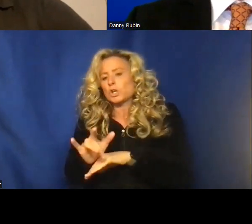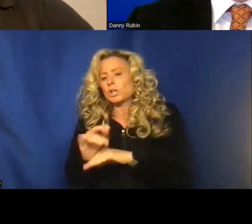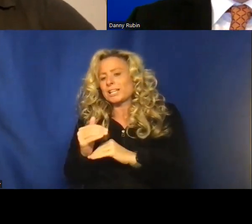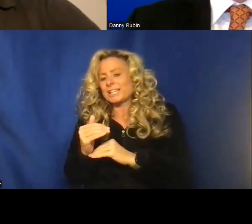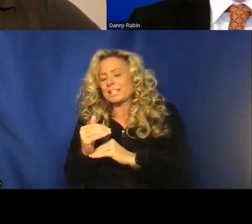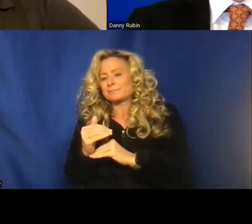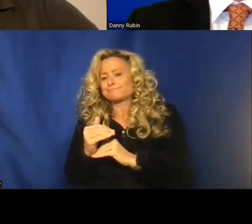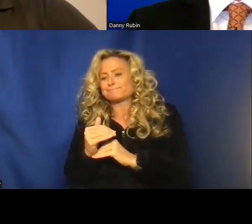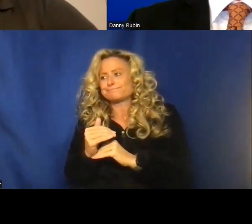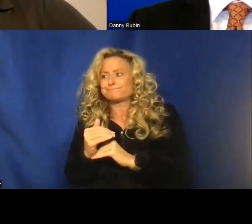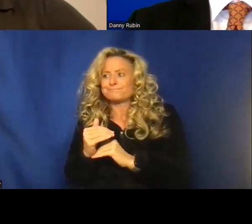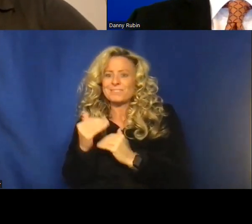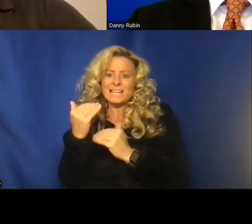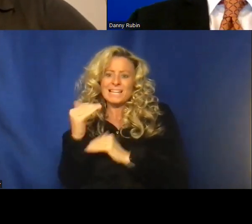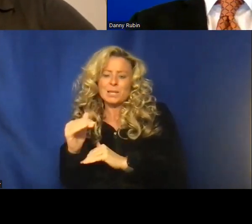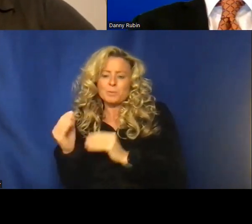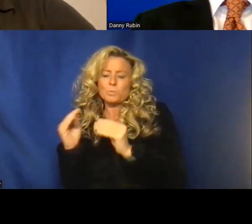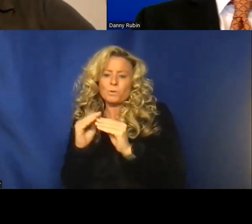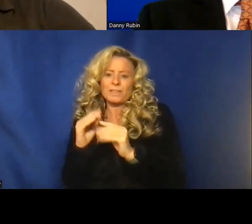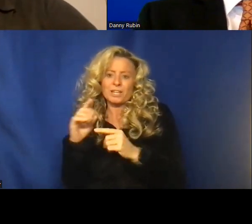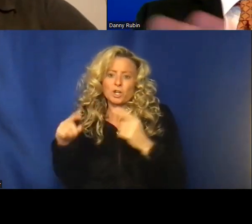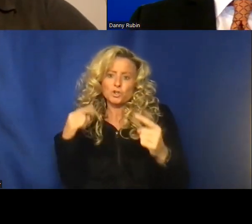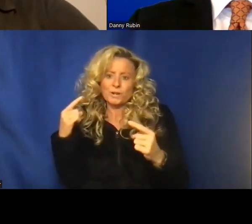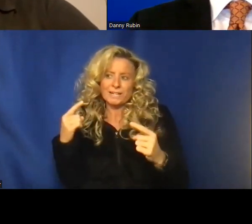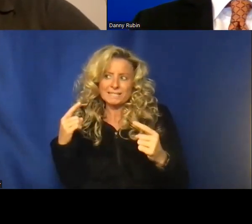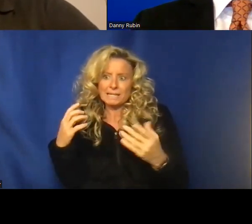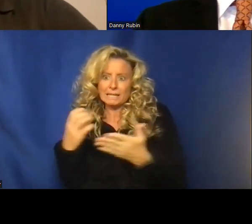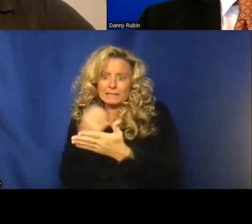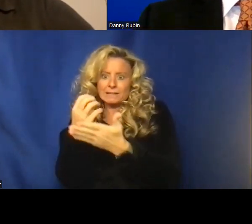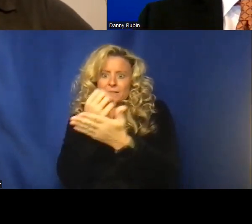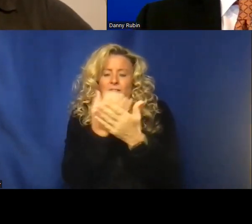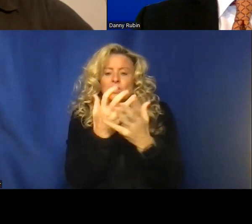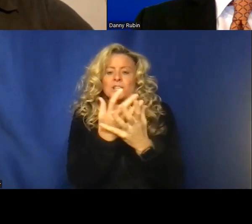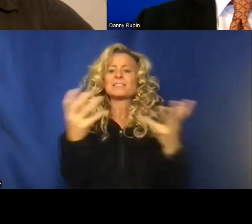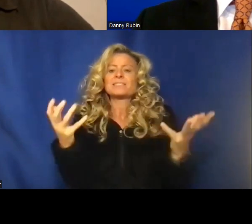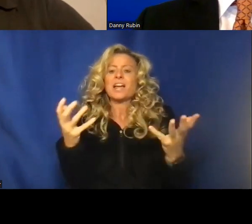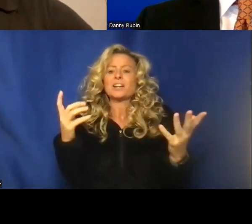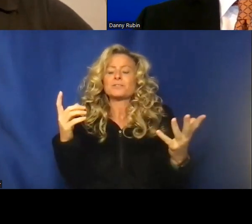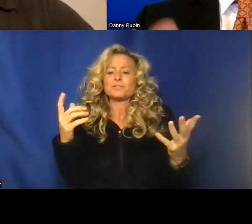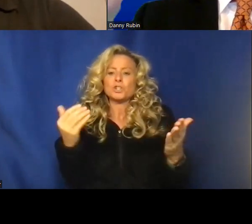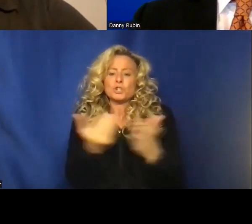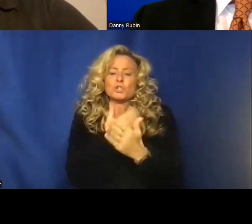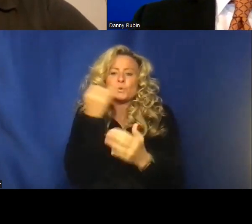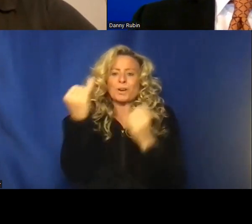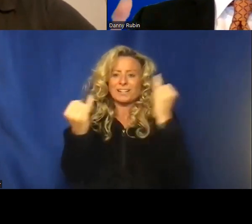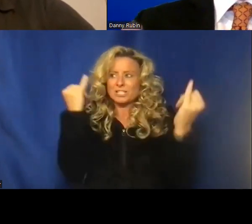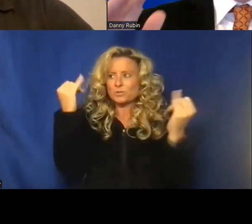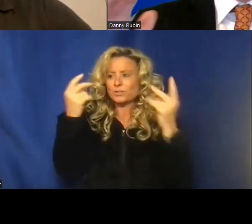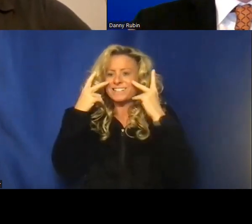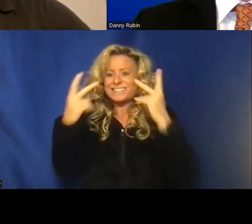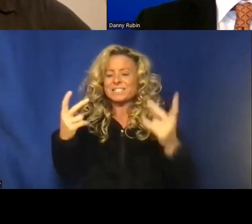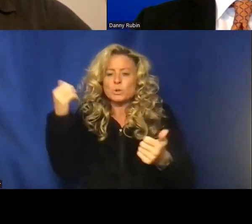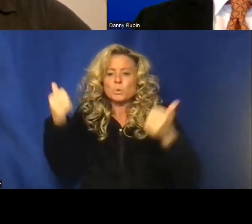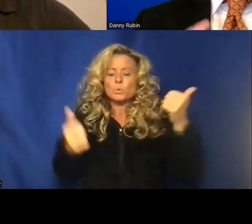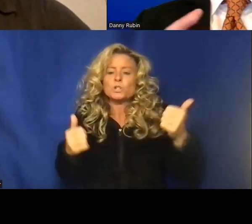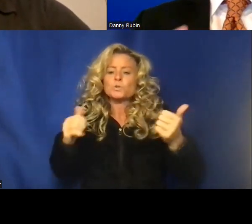where it's a little bit of a Wild West, and there's lots of ideas, and we're going to see over time like which ones emerge as